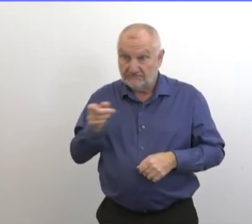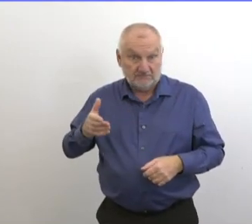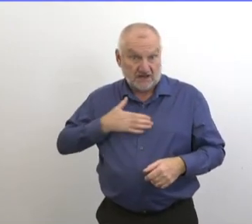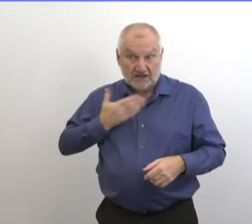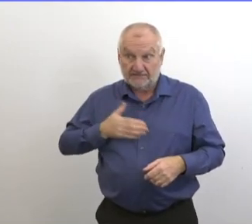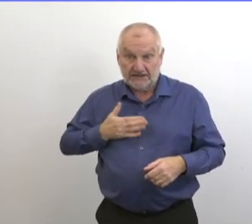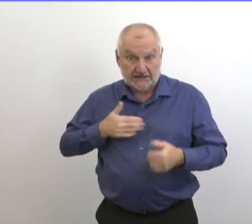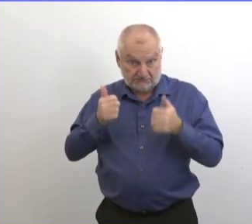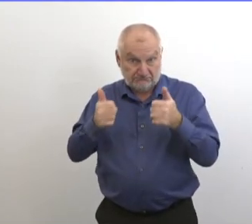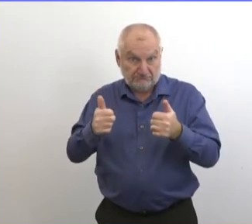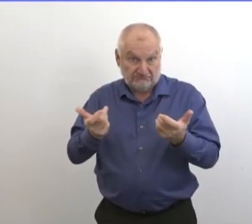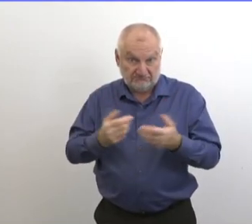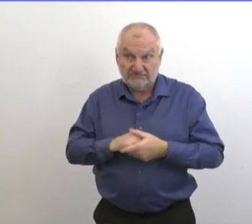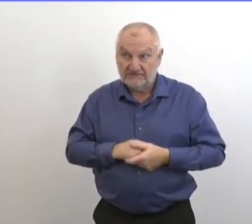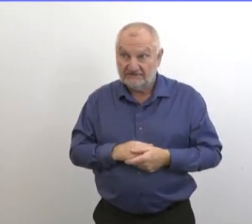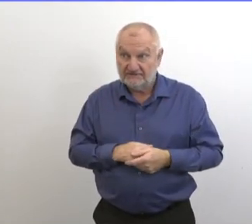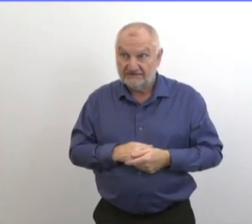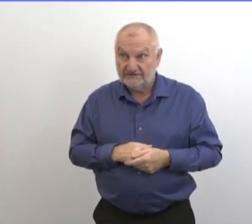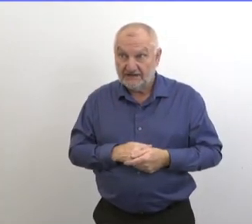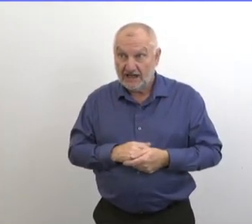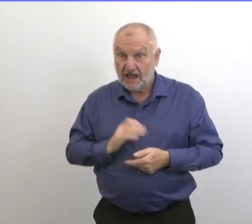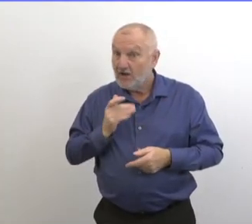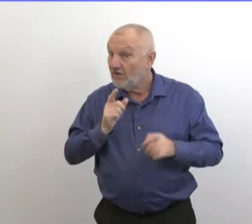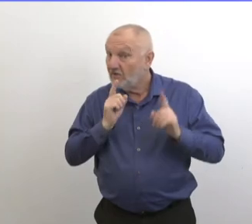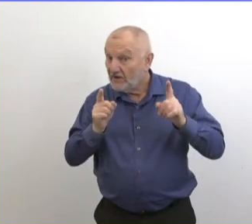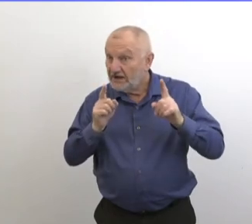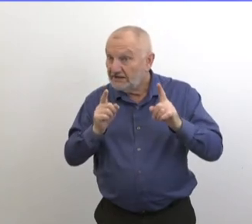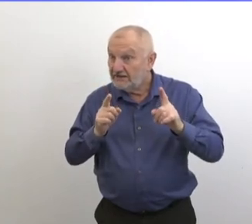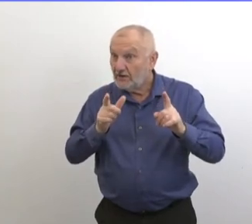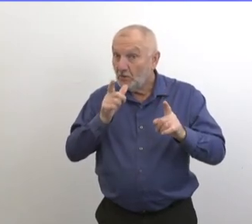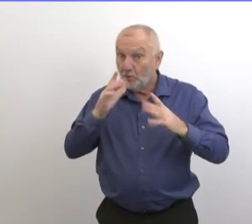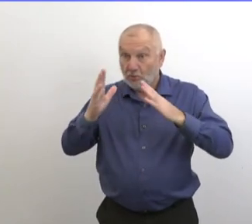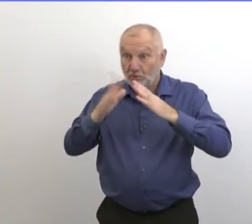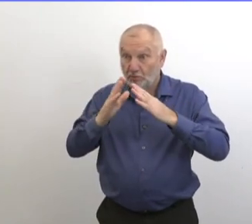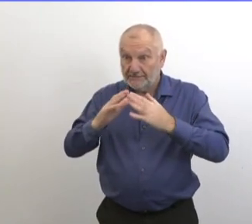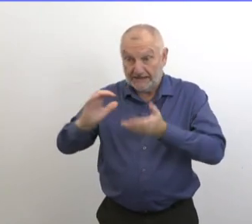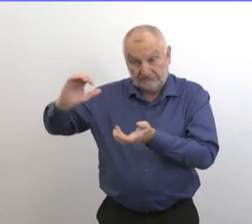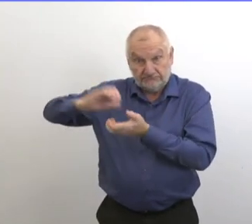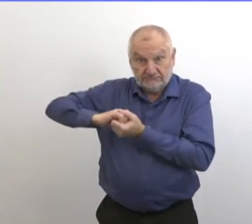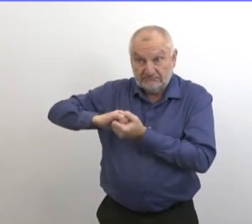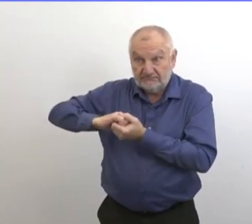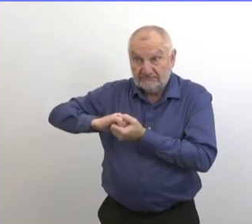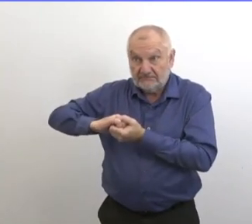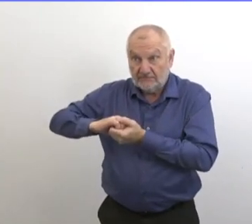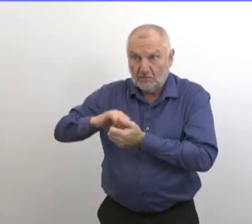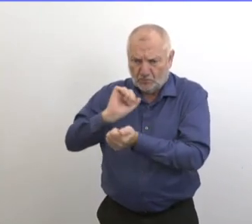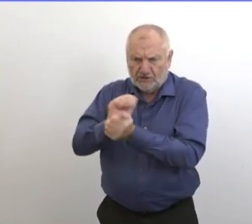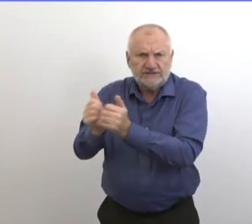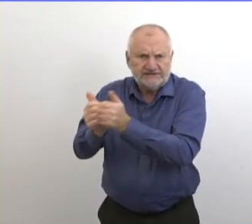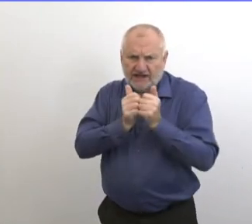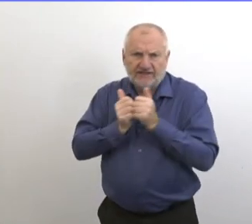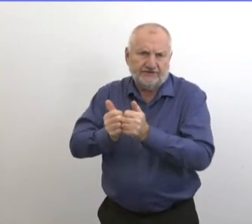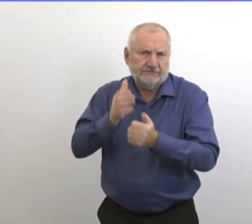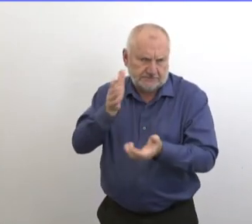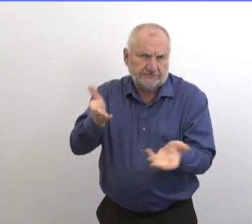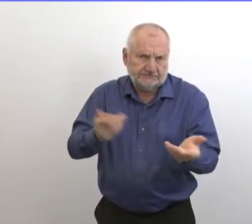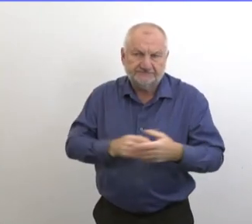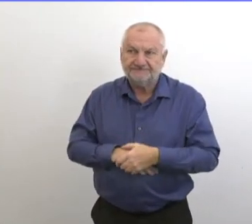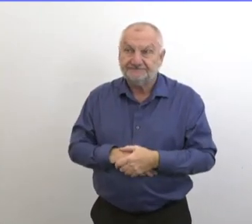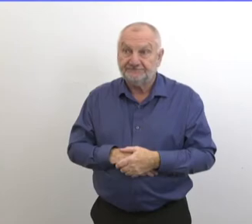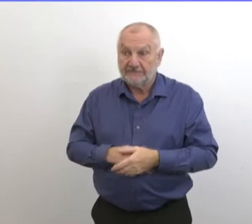community partners across the board to ensure, again, what we want to ensure is that those that are vulnerable in our